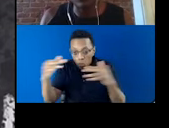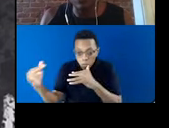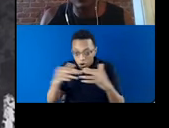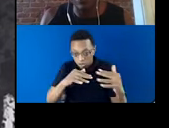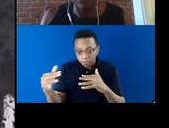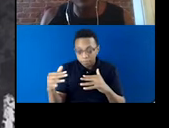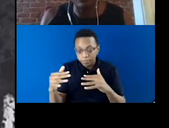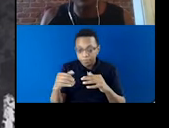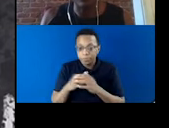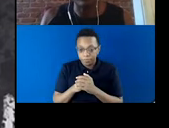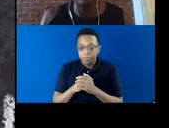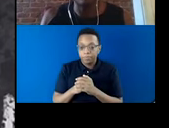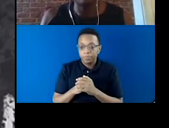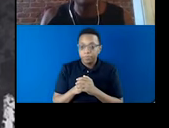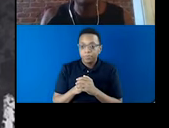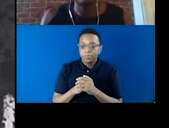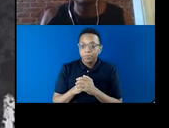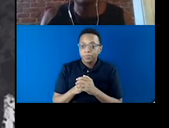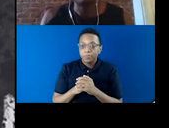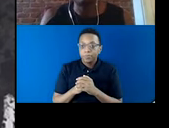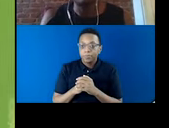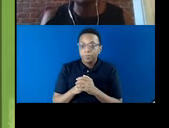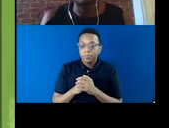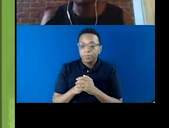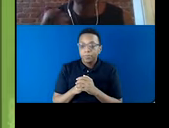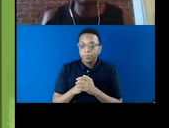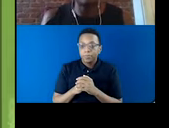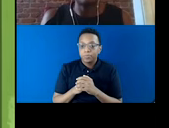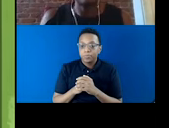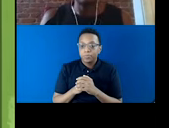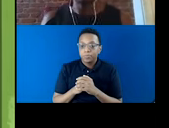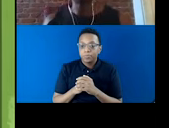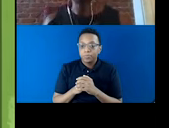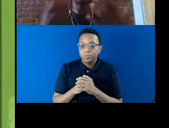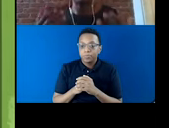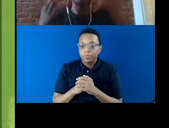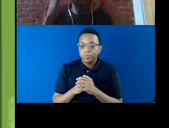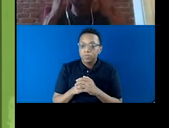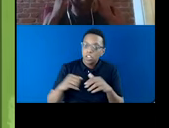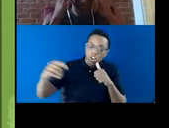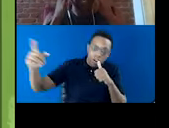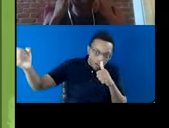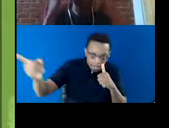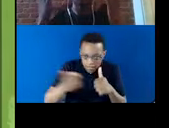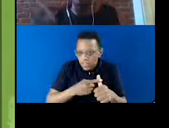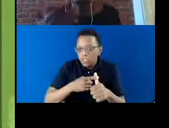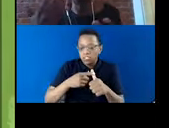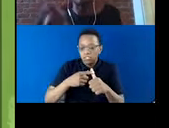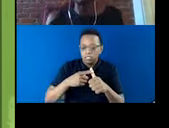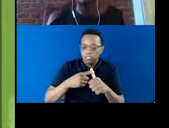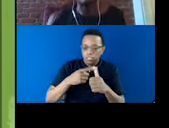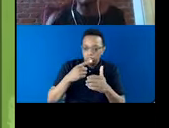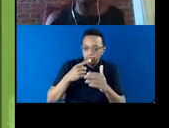which conquest happened. And so the first instance that I have been able to come across of